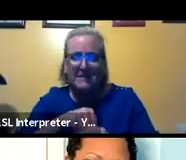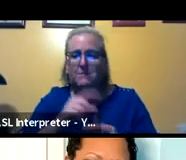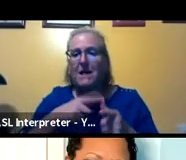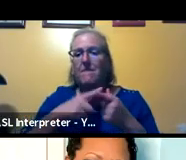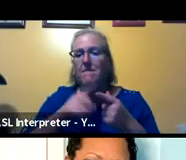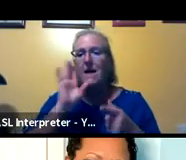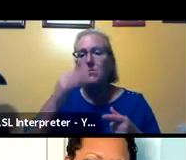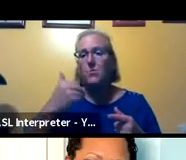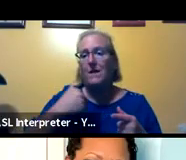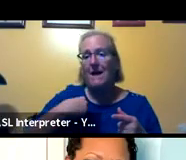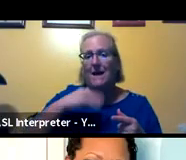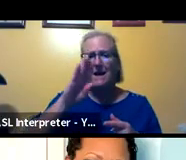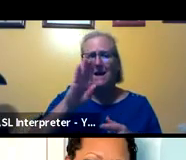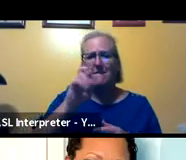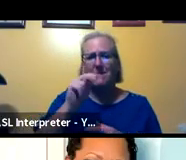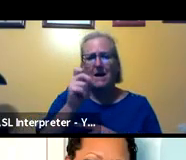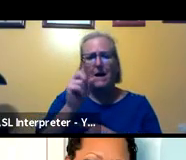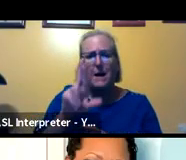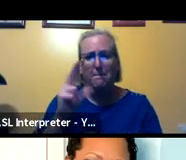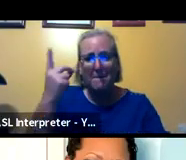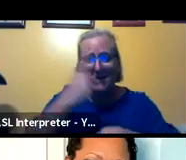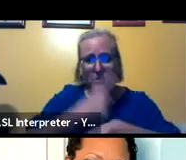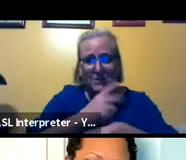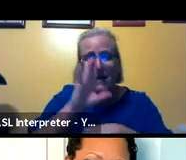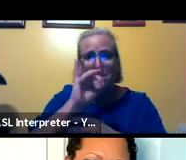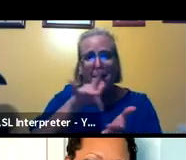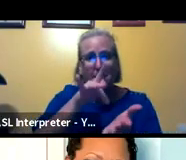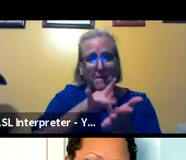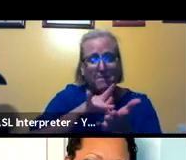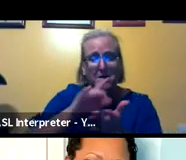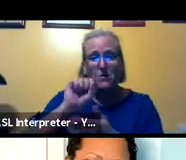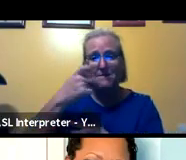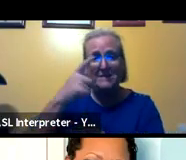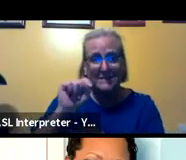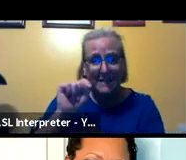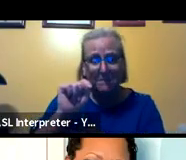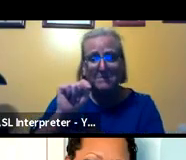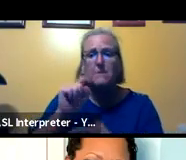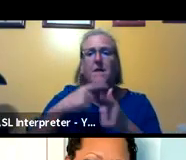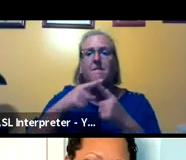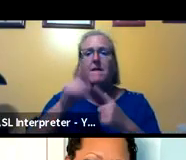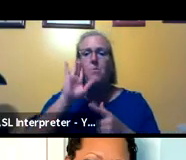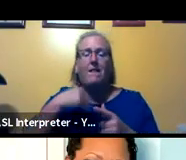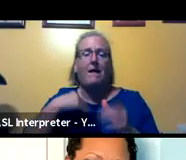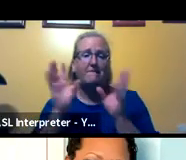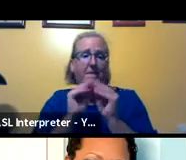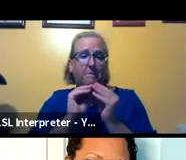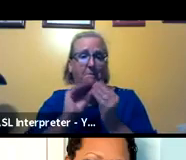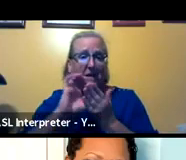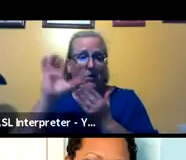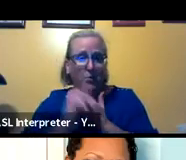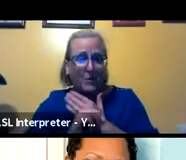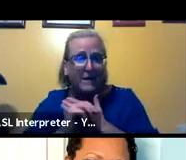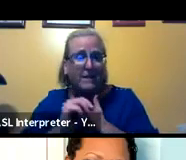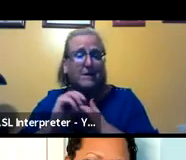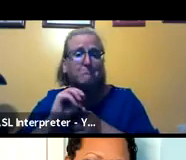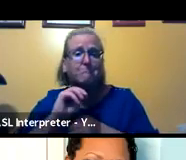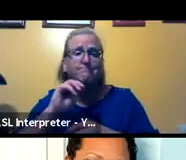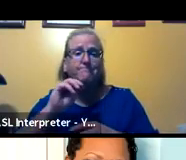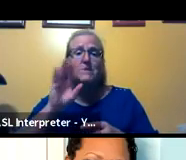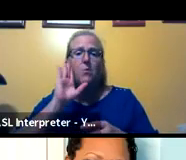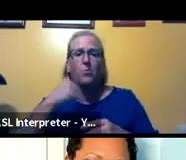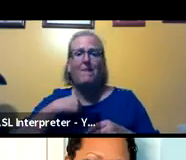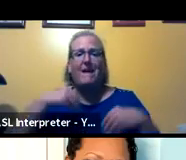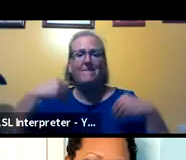hold a vendor day by mid-September. At this time now, we have the leading curricula in mind. We're going to hold a vendor